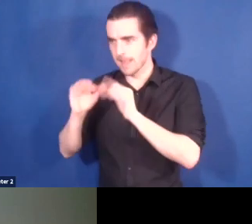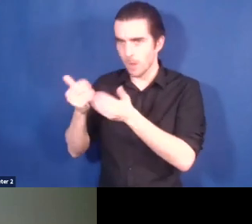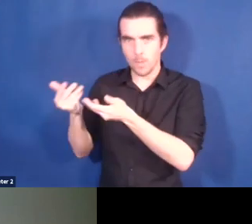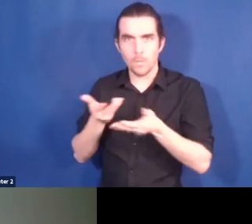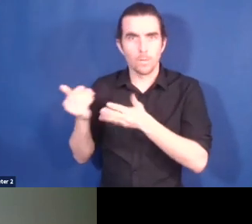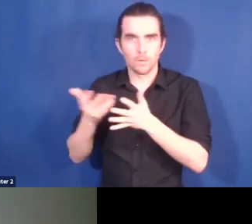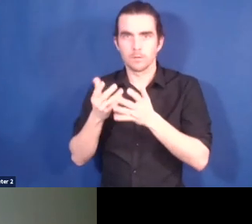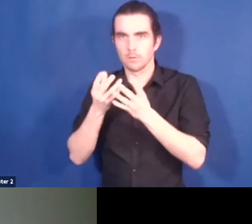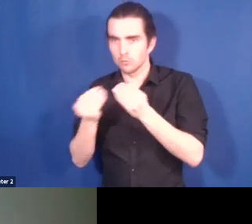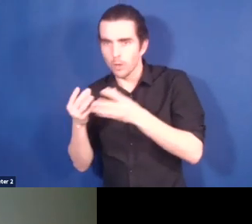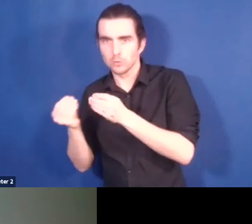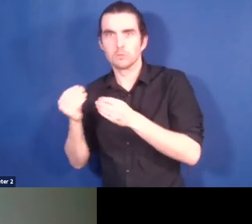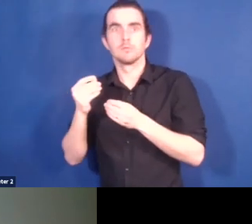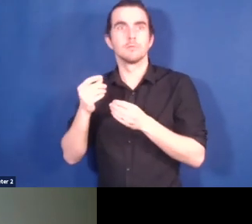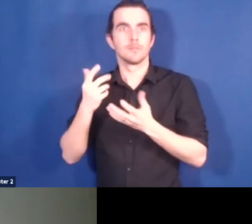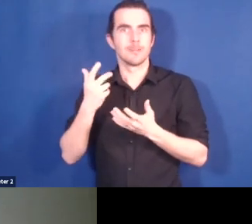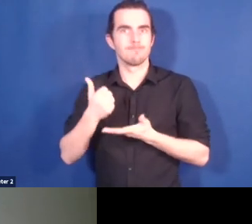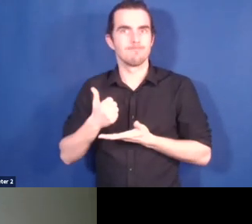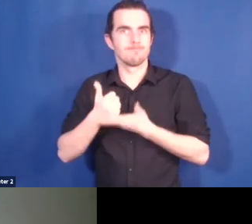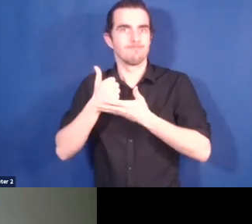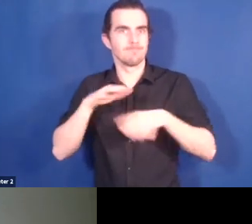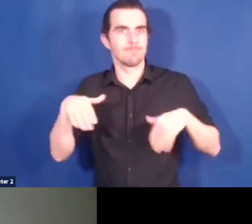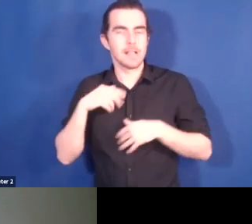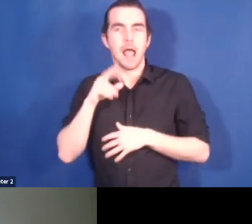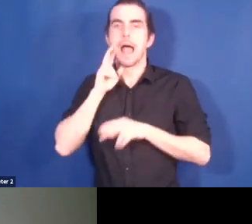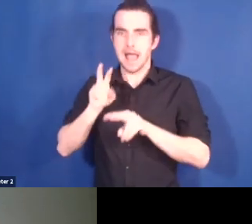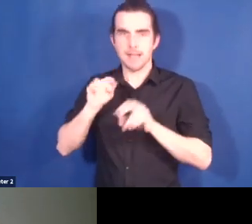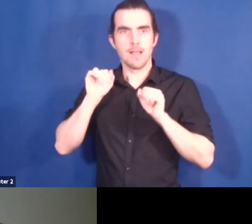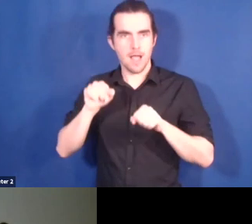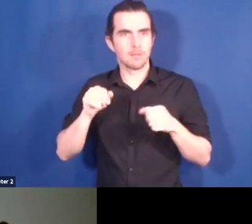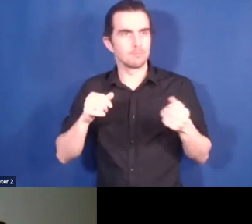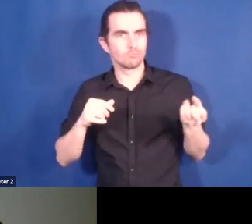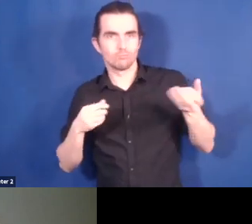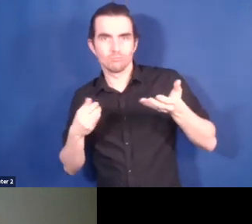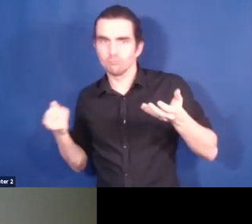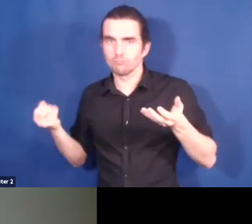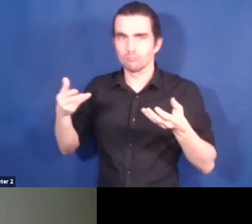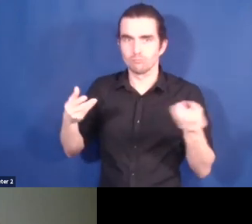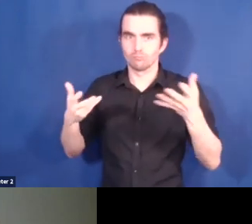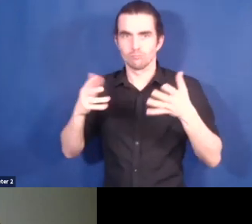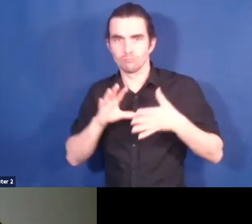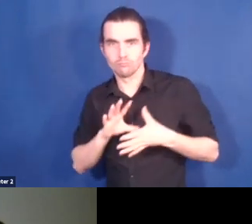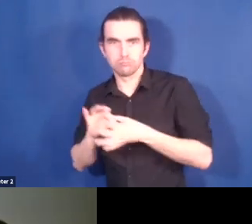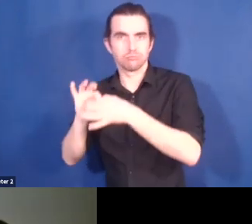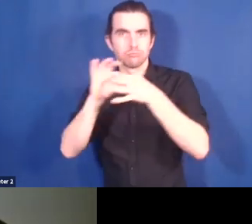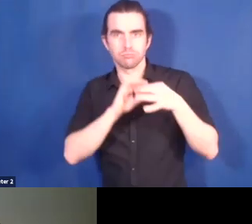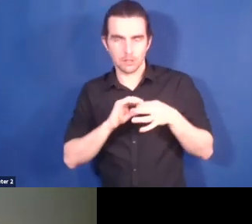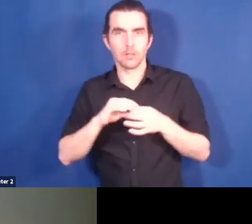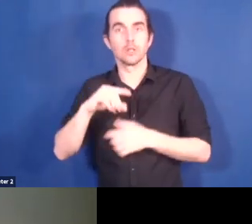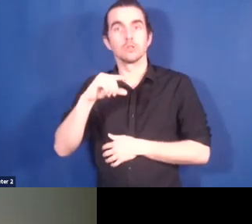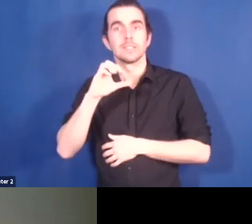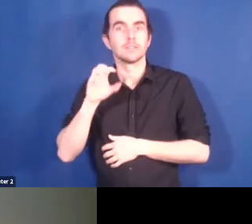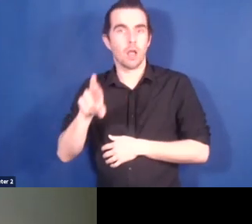Now, CRISP looks at a few, it doesn't just look at straight resettlement, it also looks at a few key, what we call complementary